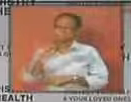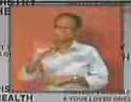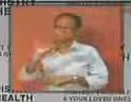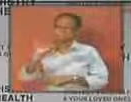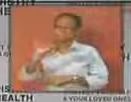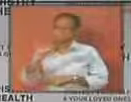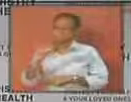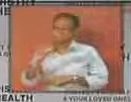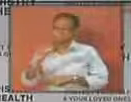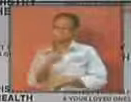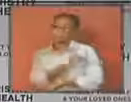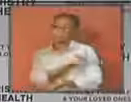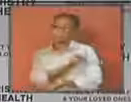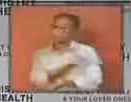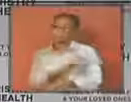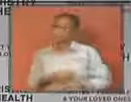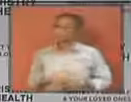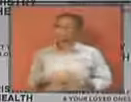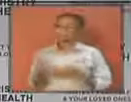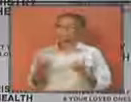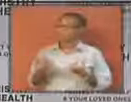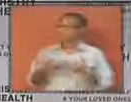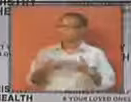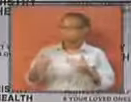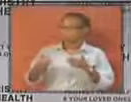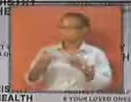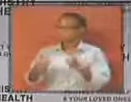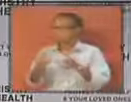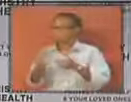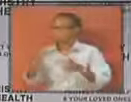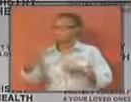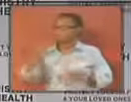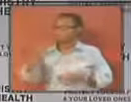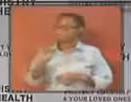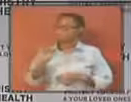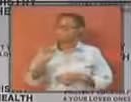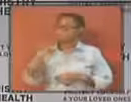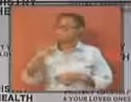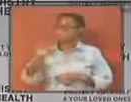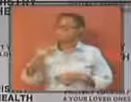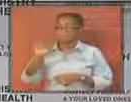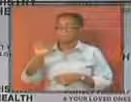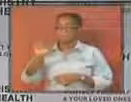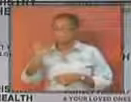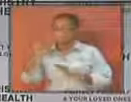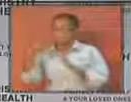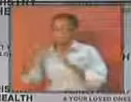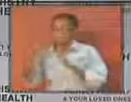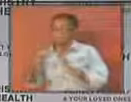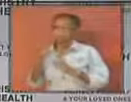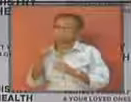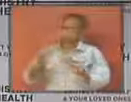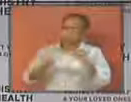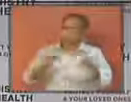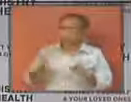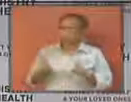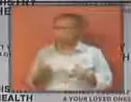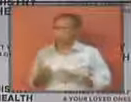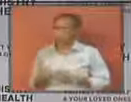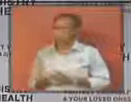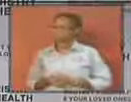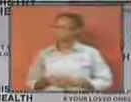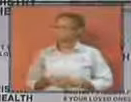we open the floor to members of the media to pose questions to our panelists. Members of the media